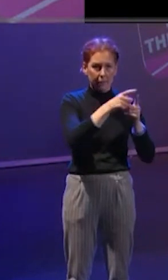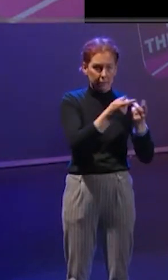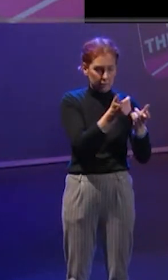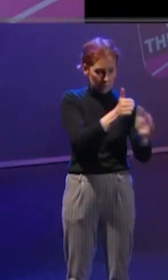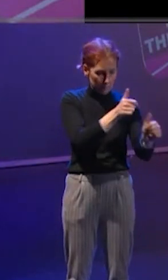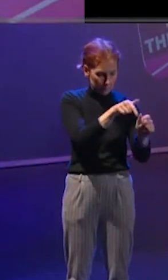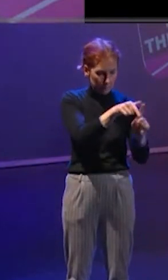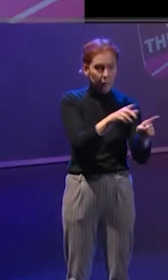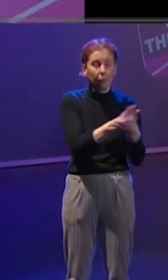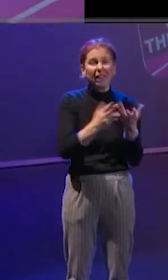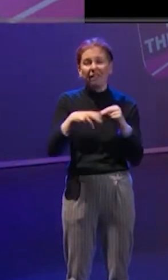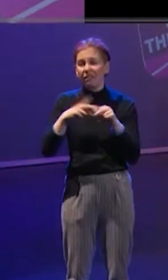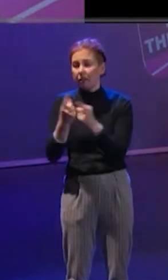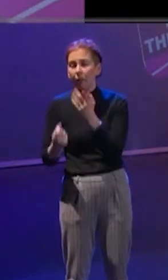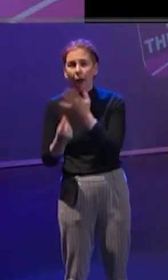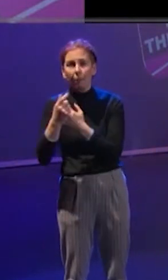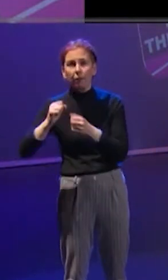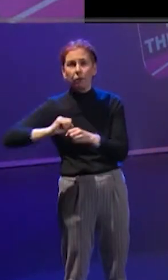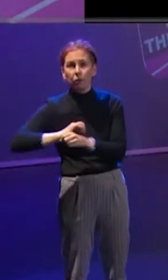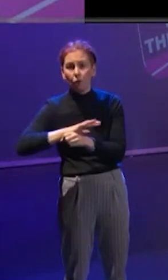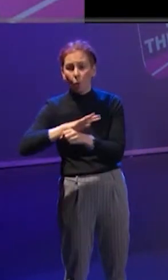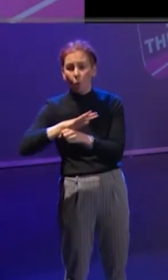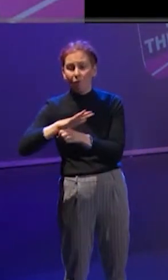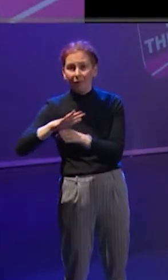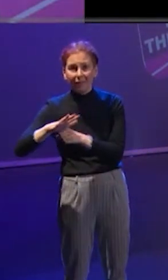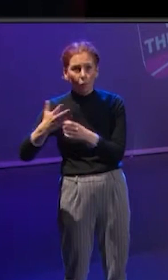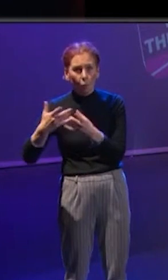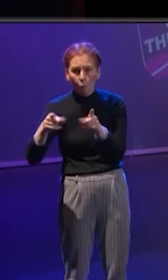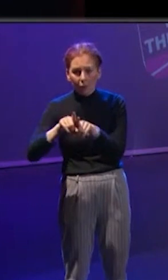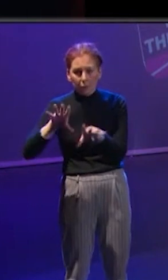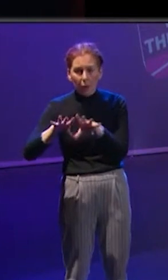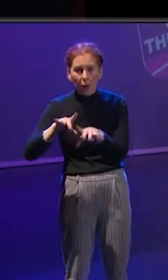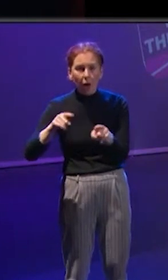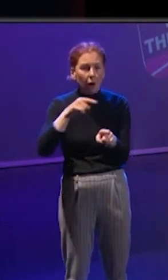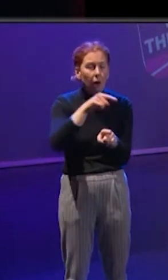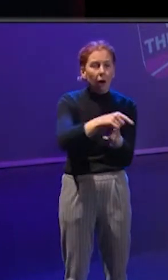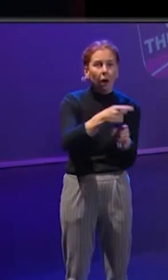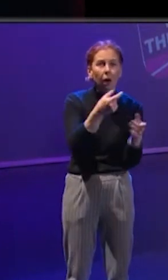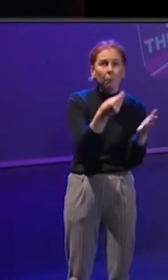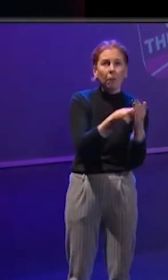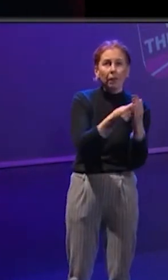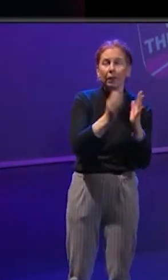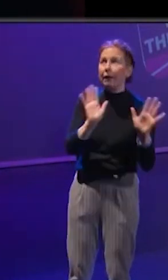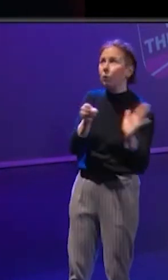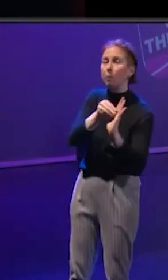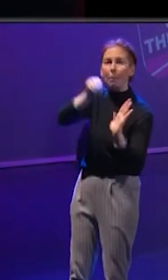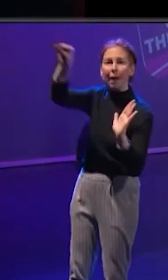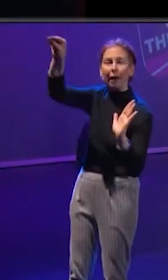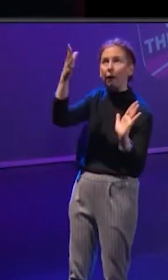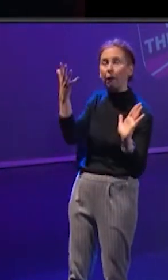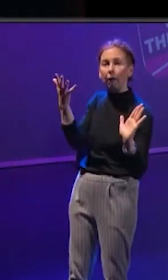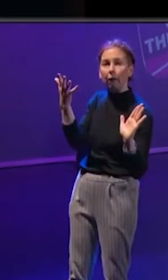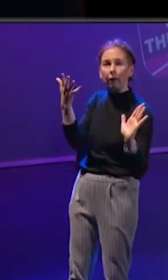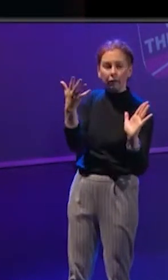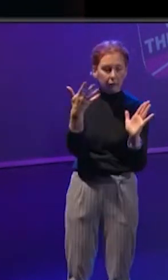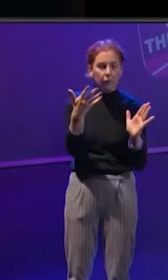that project doesn't happen and you owe people money and the company has to go bankrupt, you don't also go bankrupt. And that's a very nice thing to not have to deal